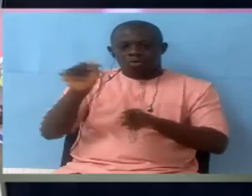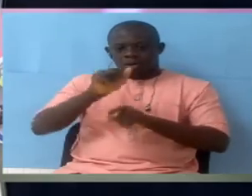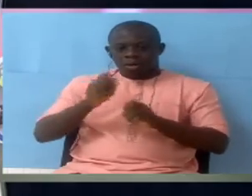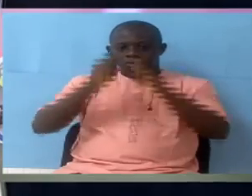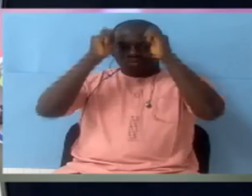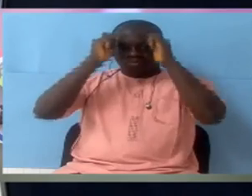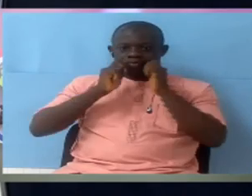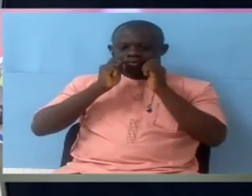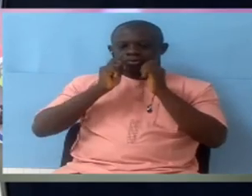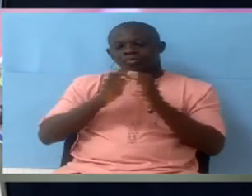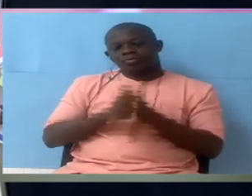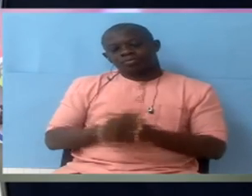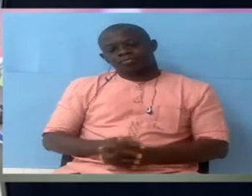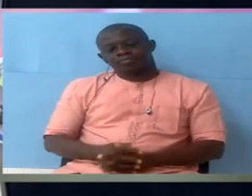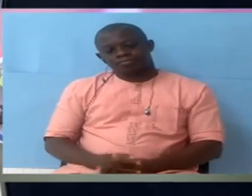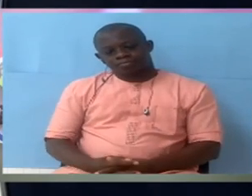benen.